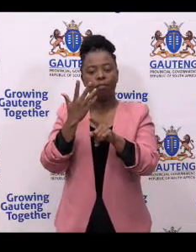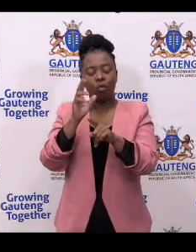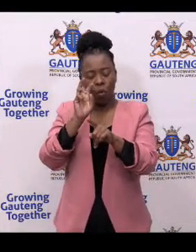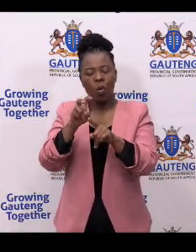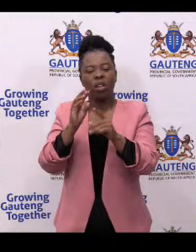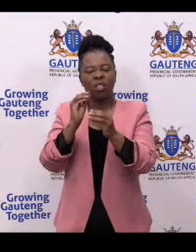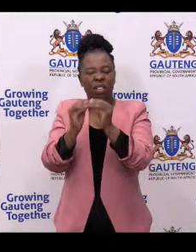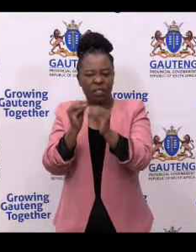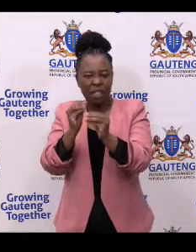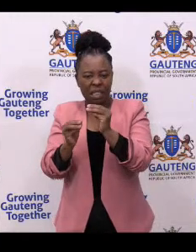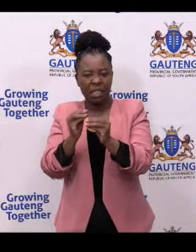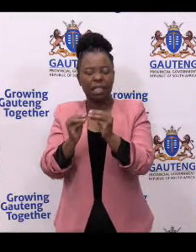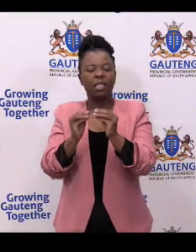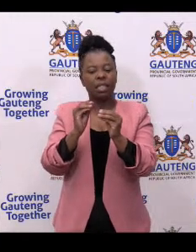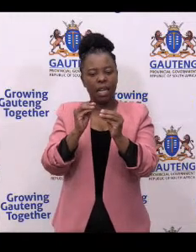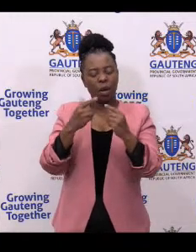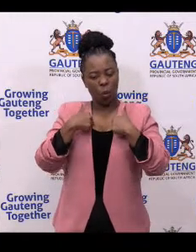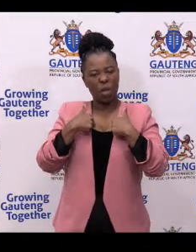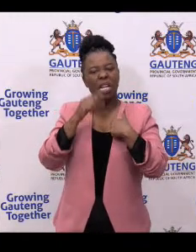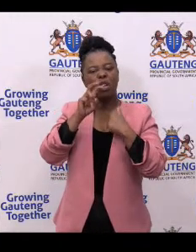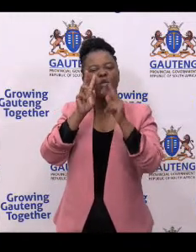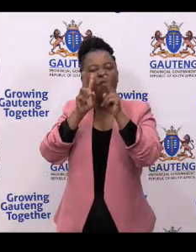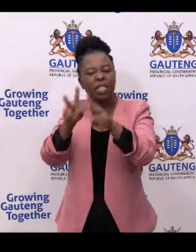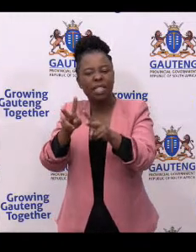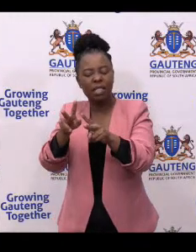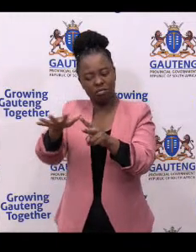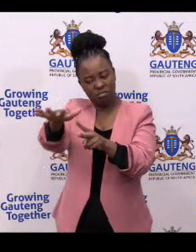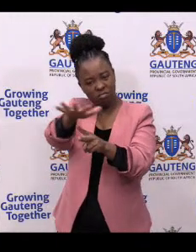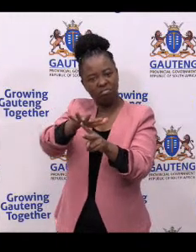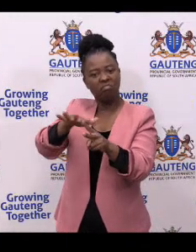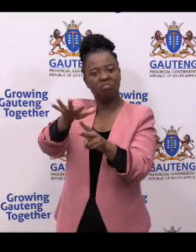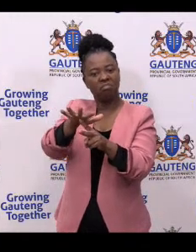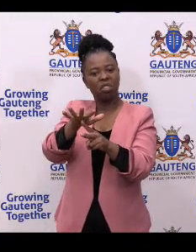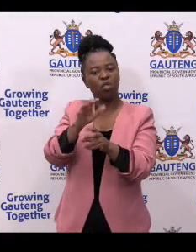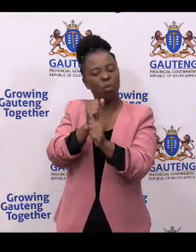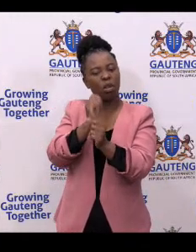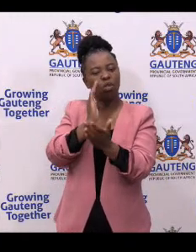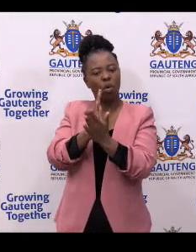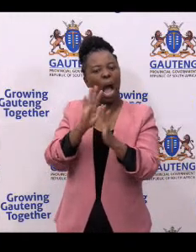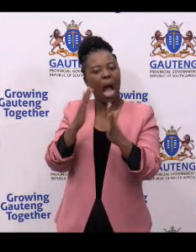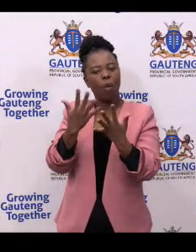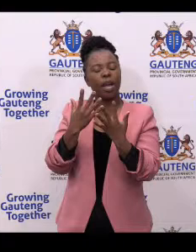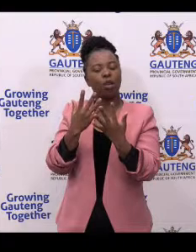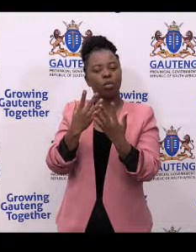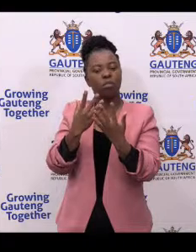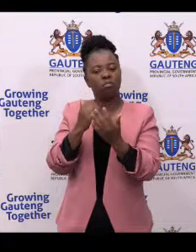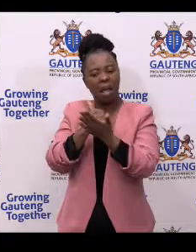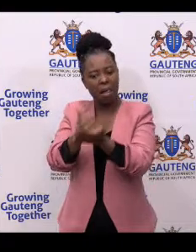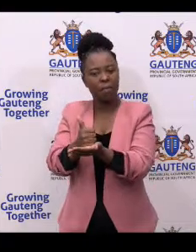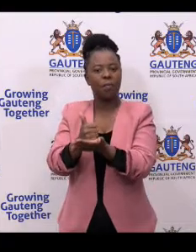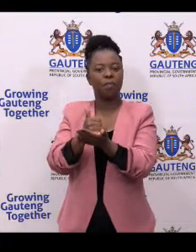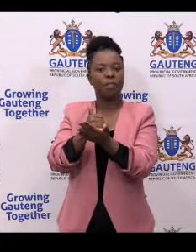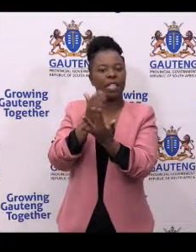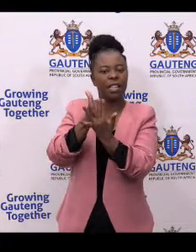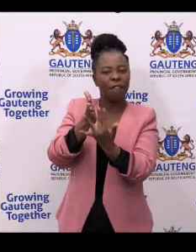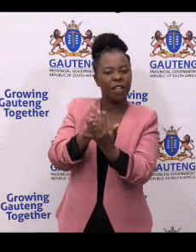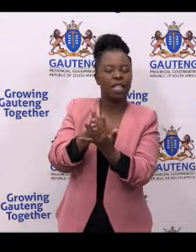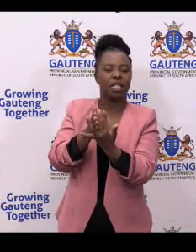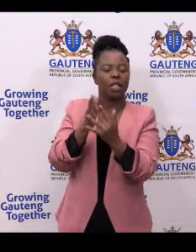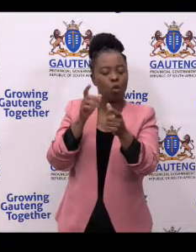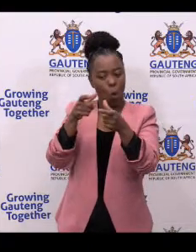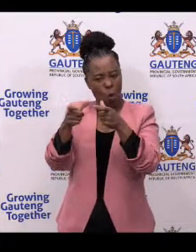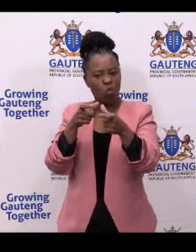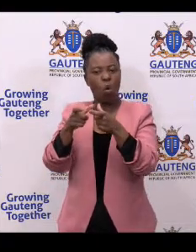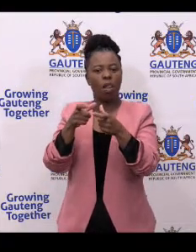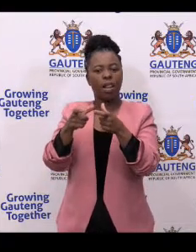we will have to visit them and see how we can be able to put in some intervention to make sure that we are able to control